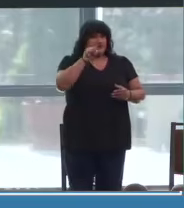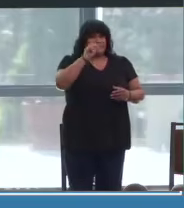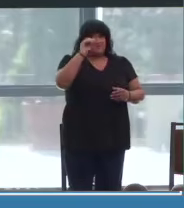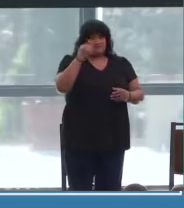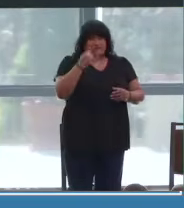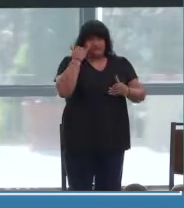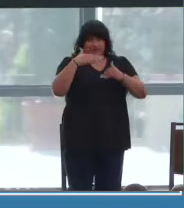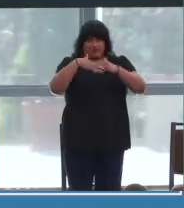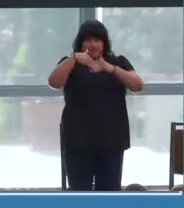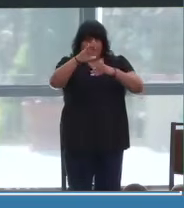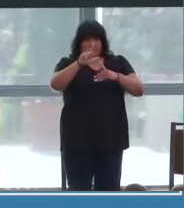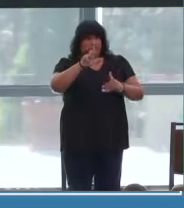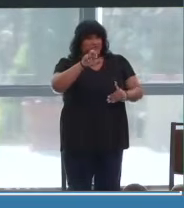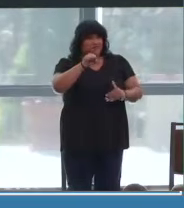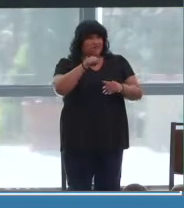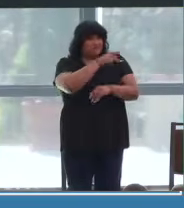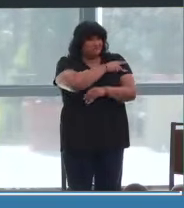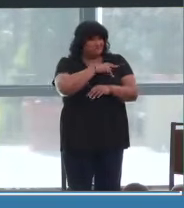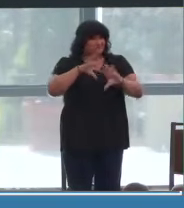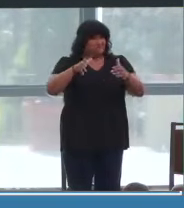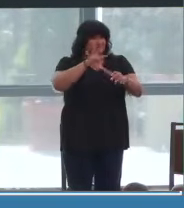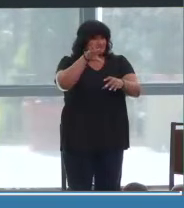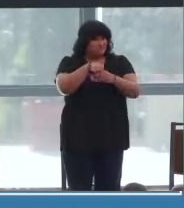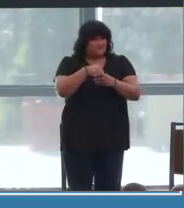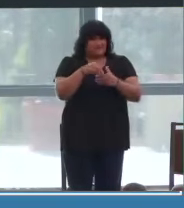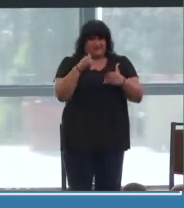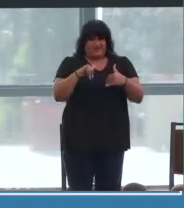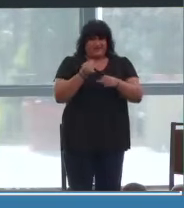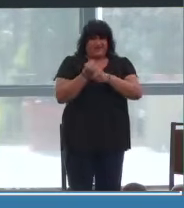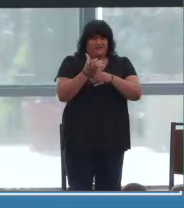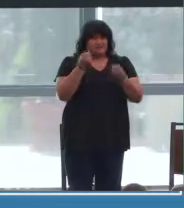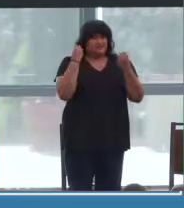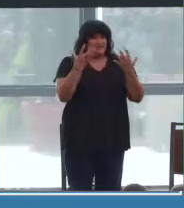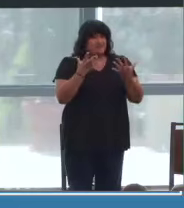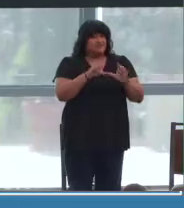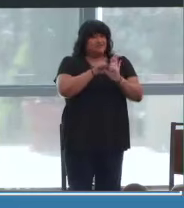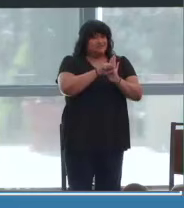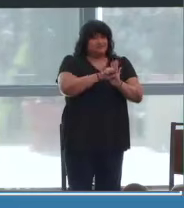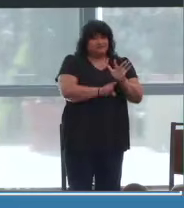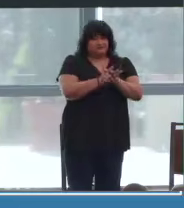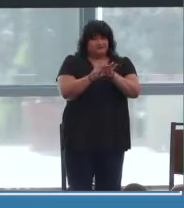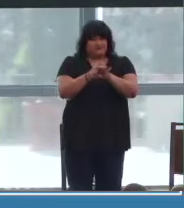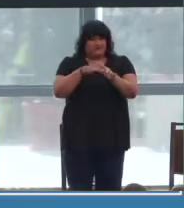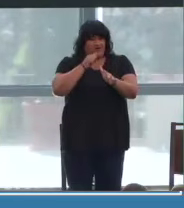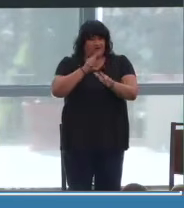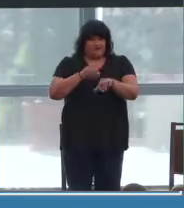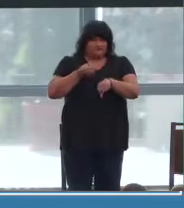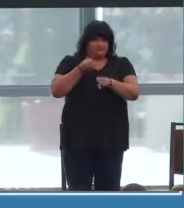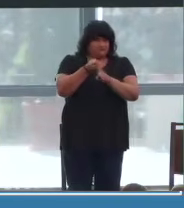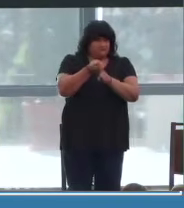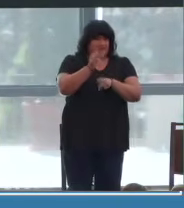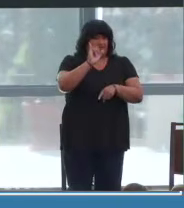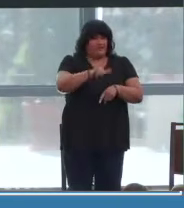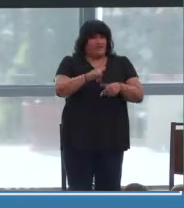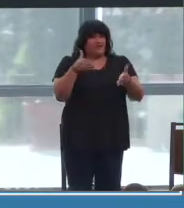not more, of lupus patients, and it causes a lot of the symptoms that don't respond to anti-inflammatory